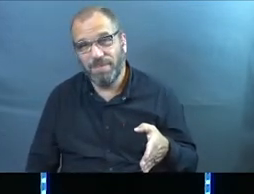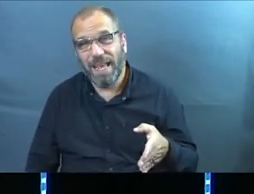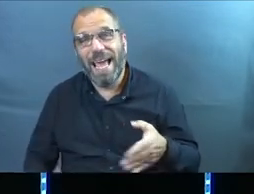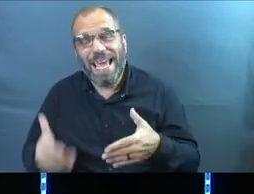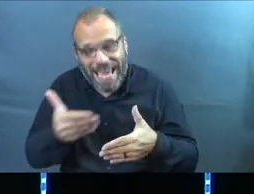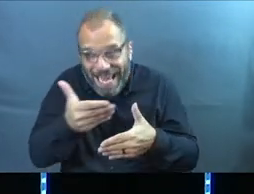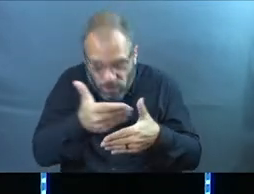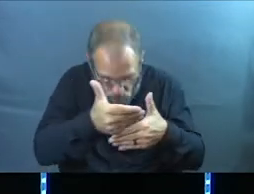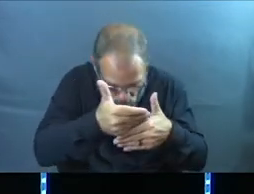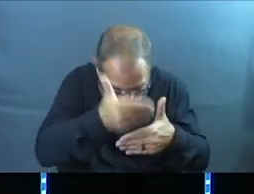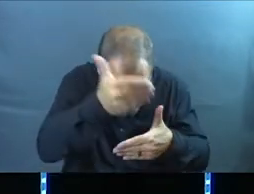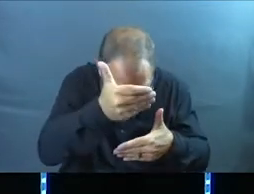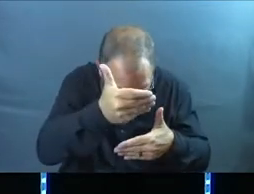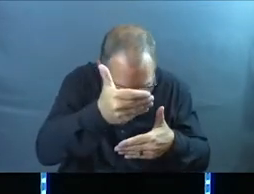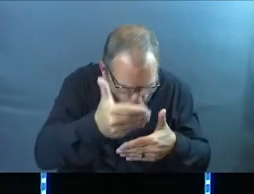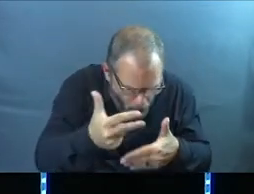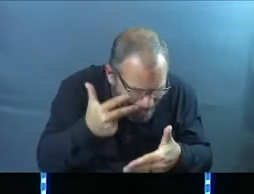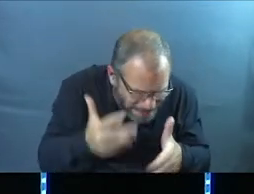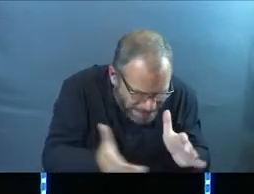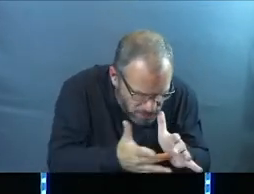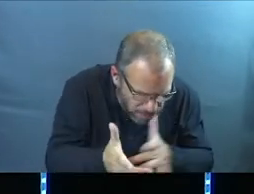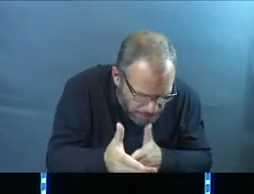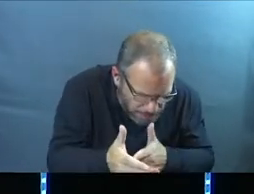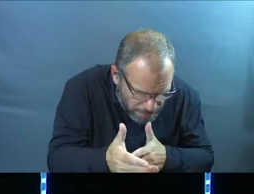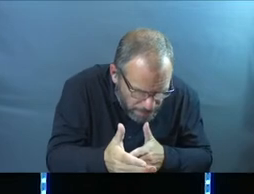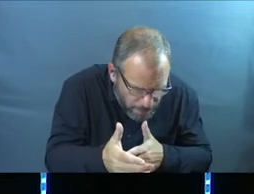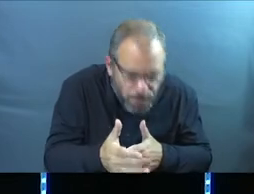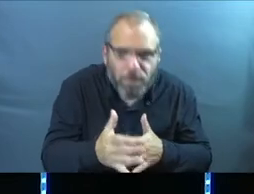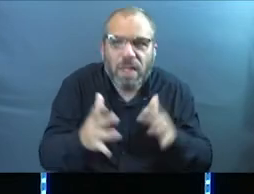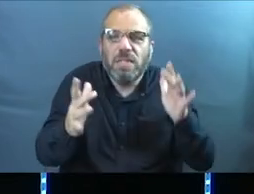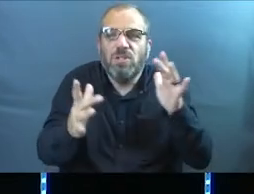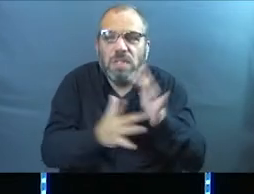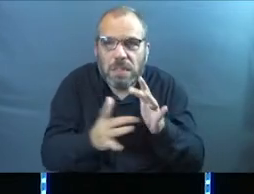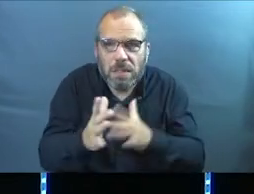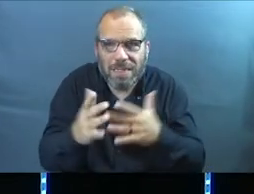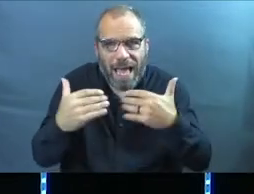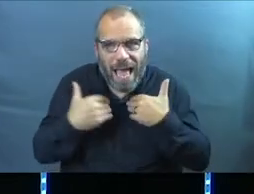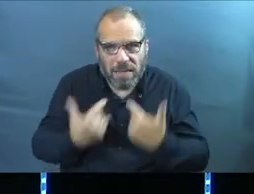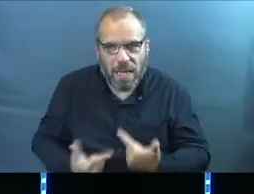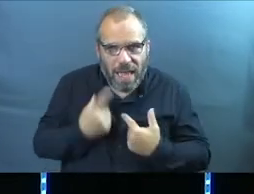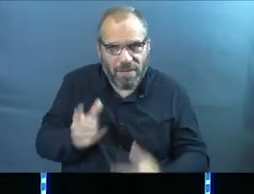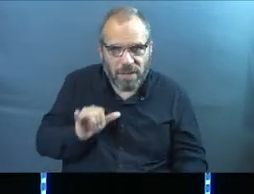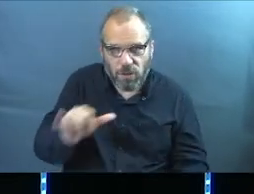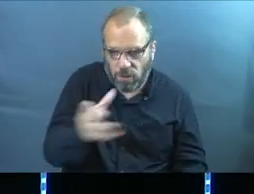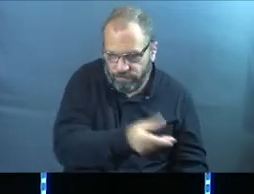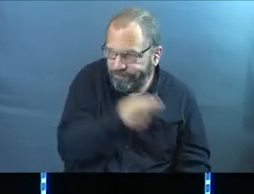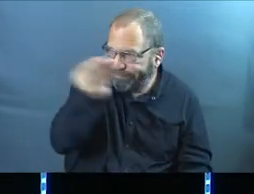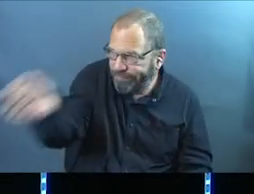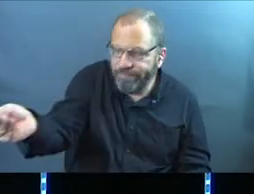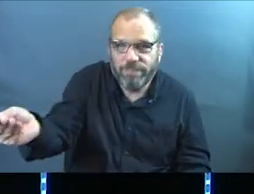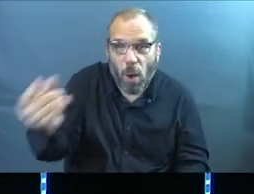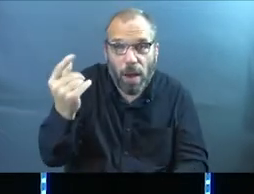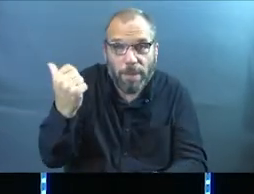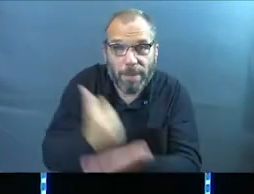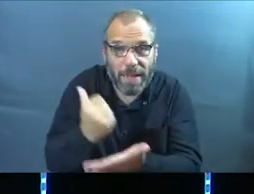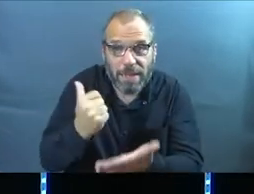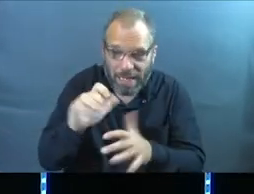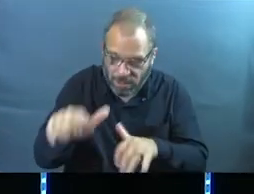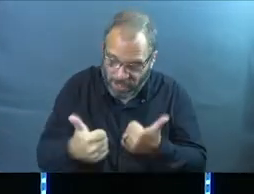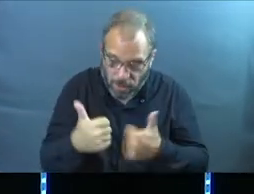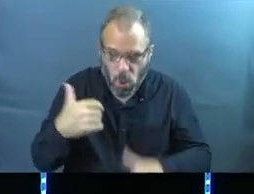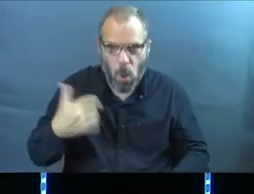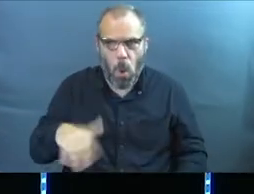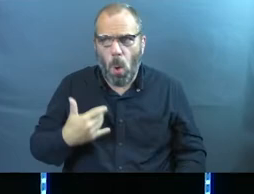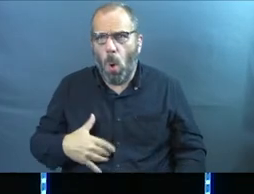It's a window to seeing Jesus. He's the only one with eternal life for you. Amen? It's challenging